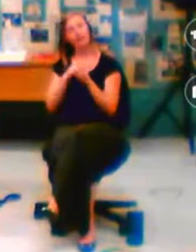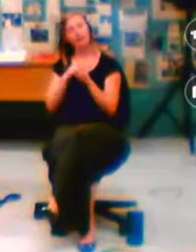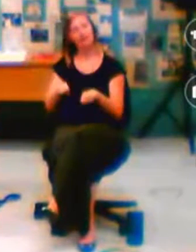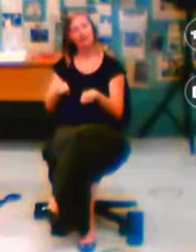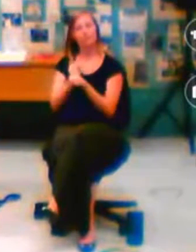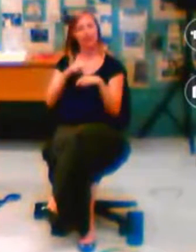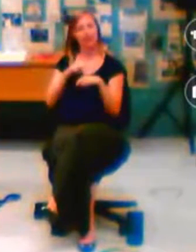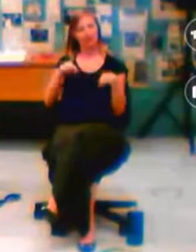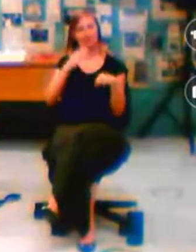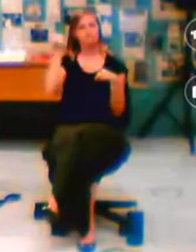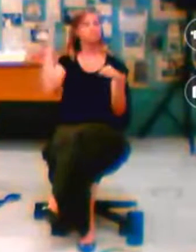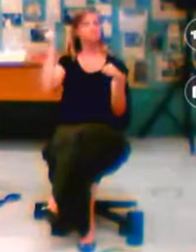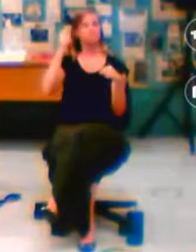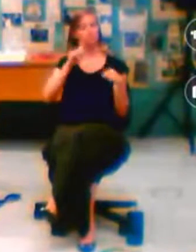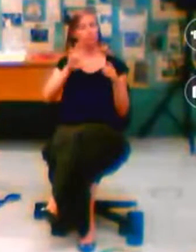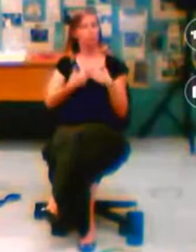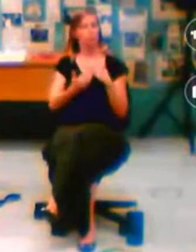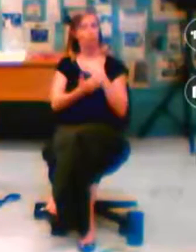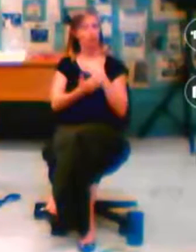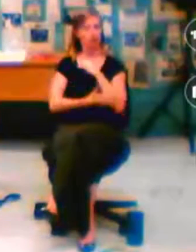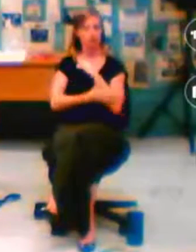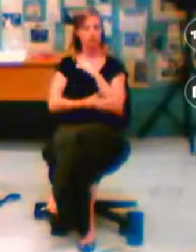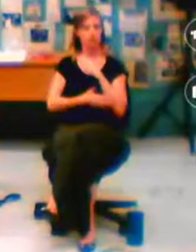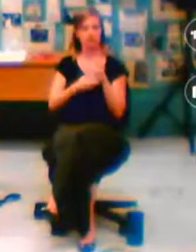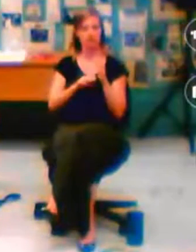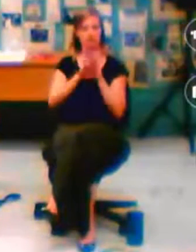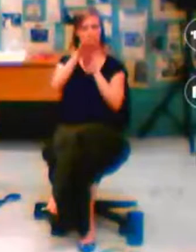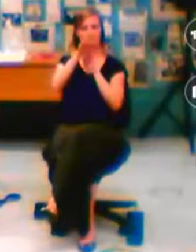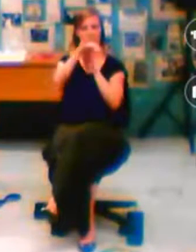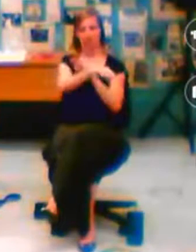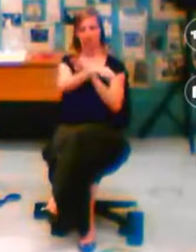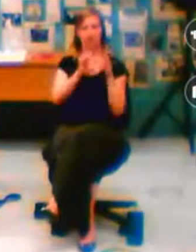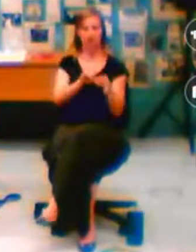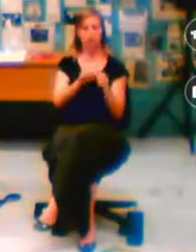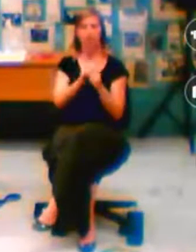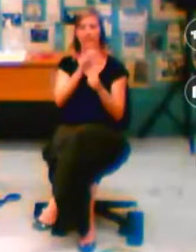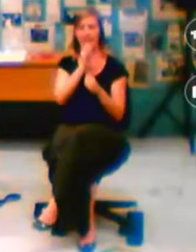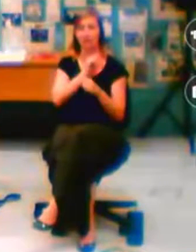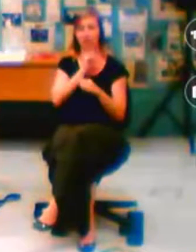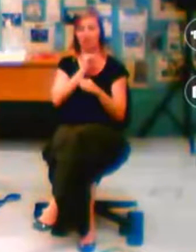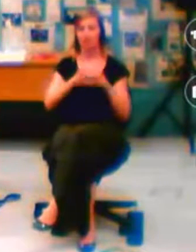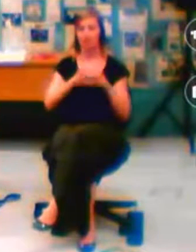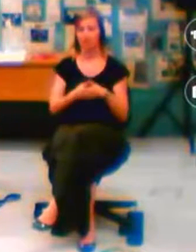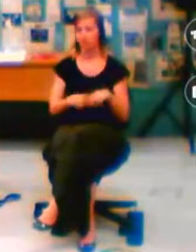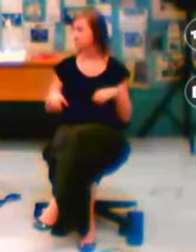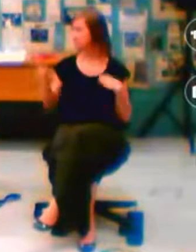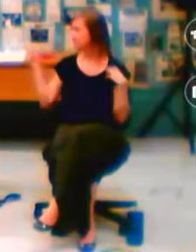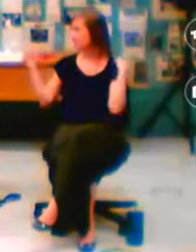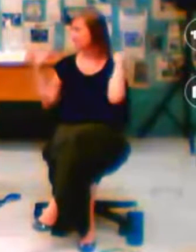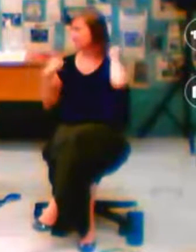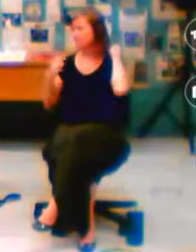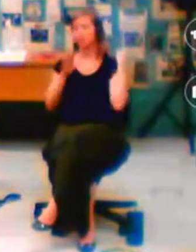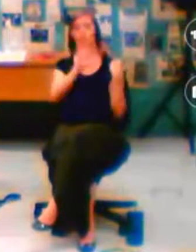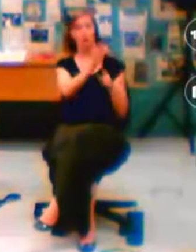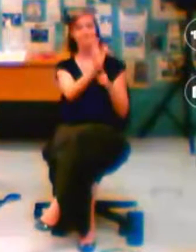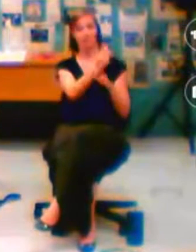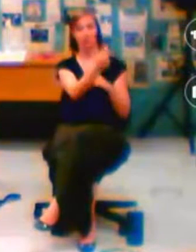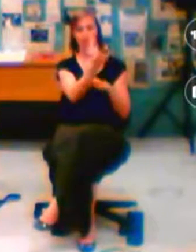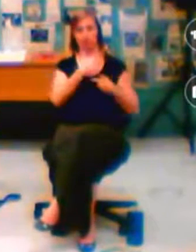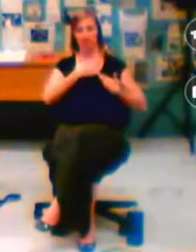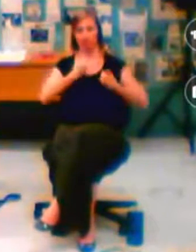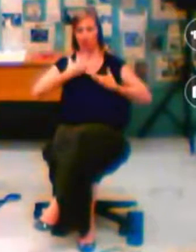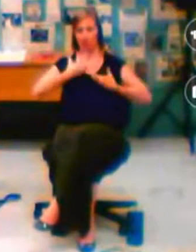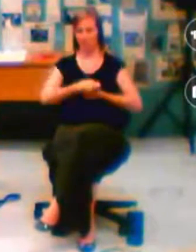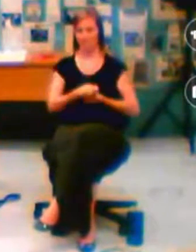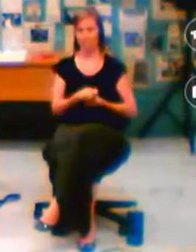if we can have some substance as to behind the fear or some substance as to how this can really help us with how we bend the